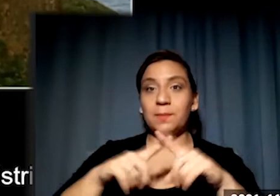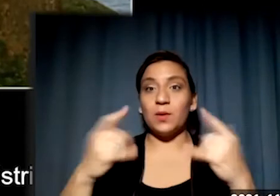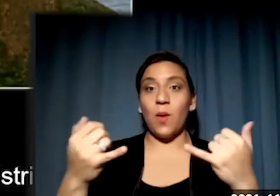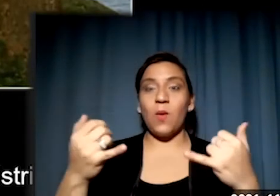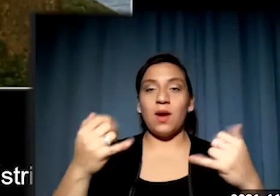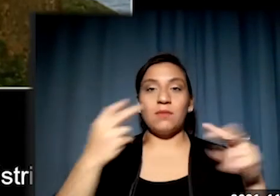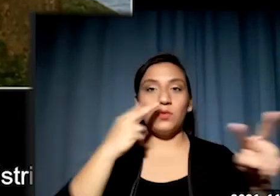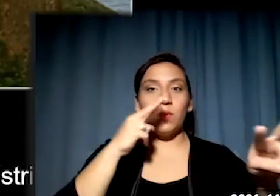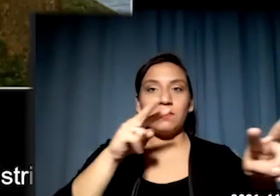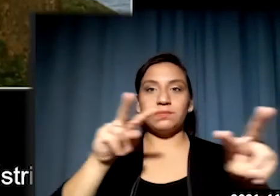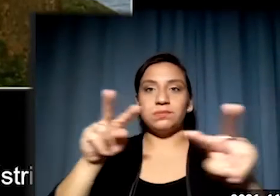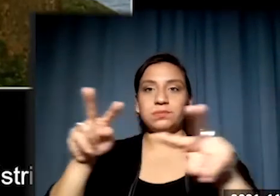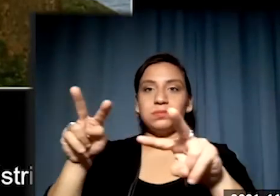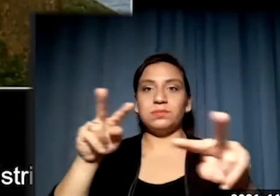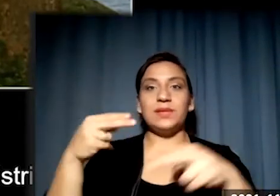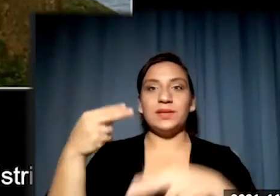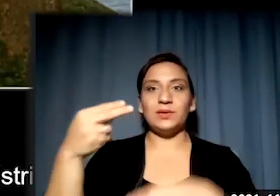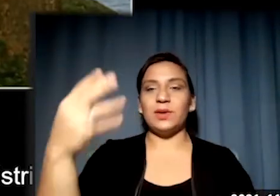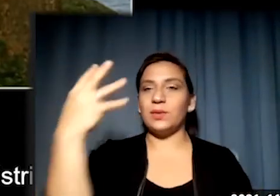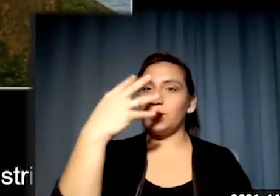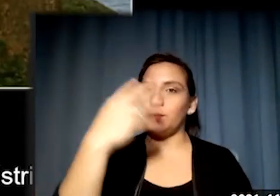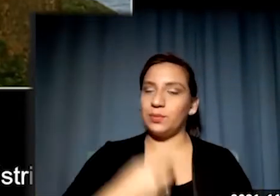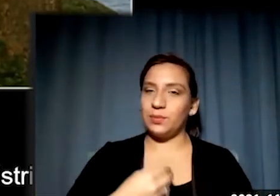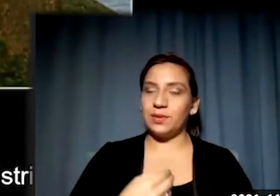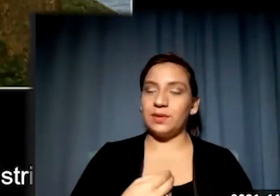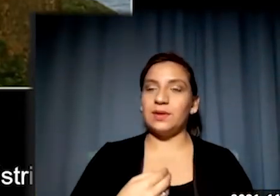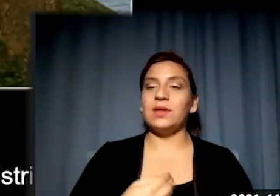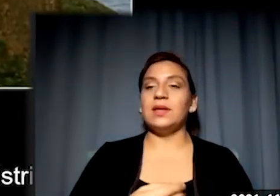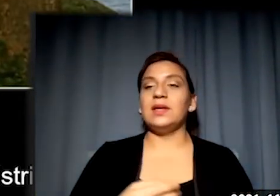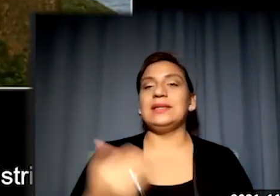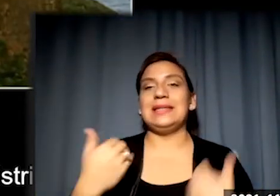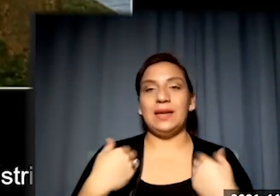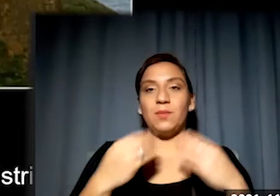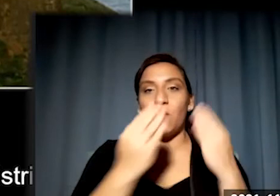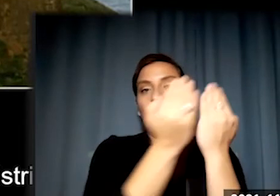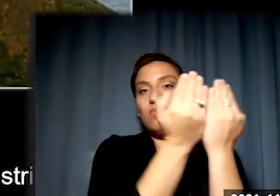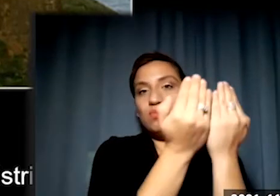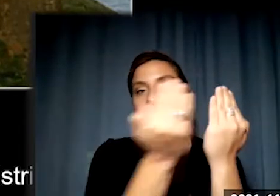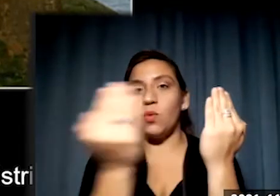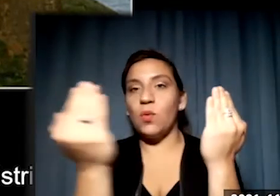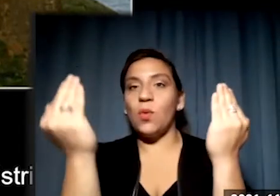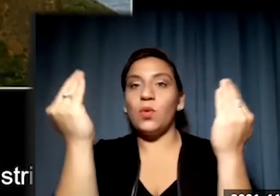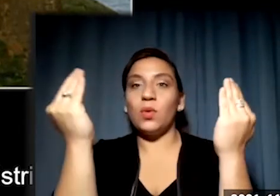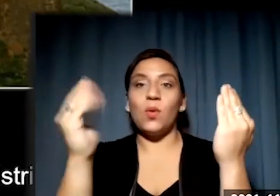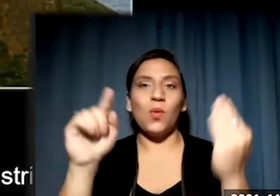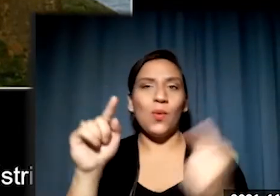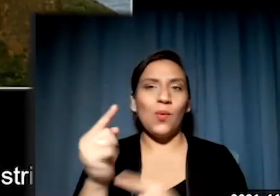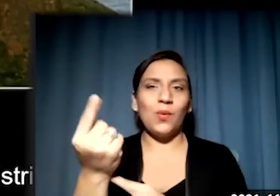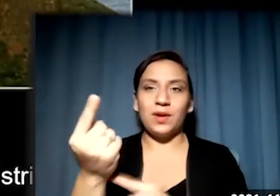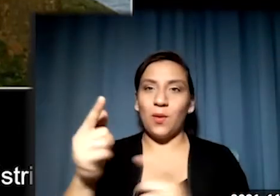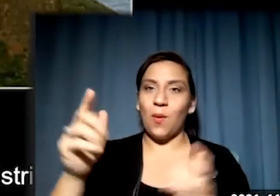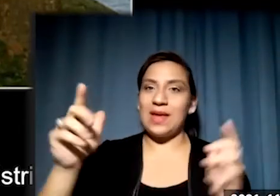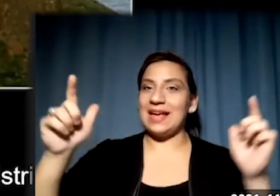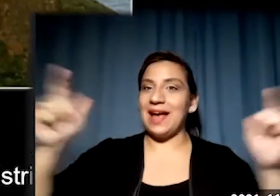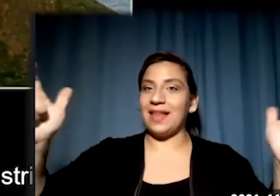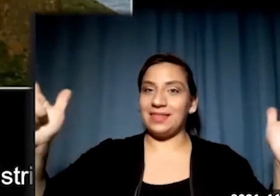fortresses. Their size is truly gargantuan. There's nothing like this around the globe, and I'm